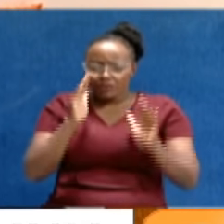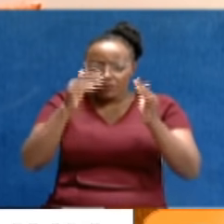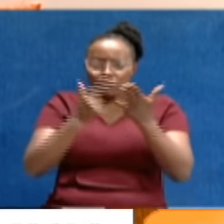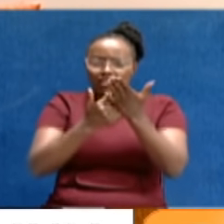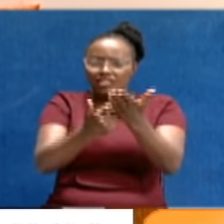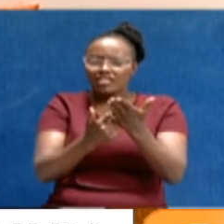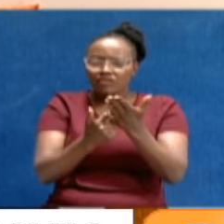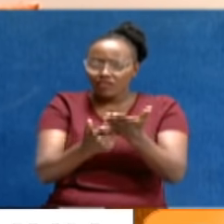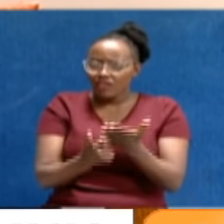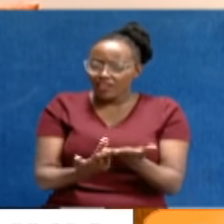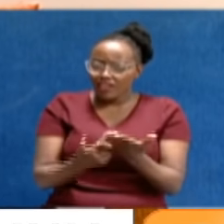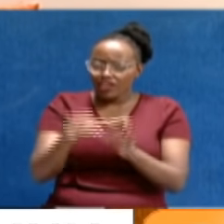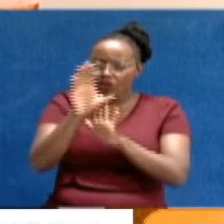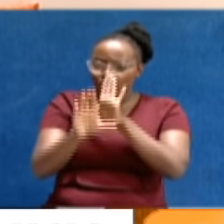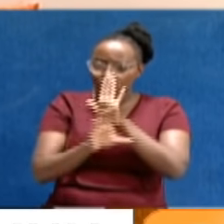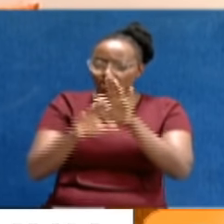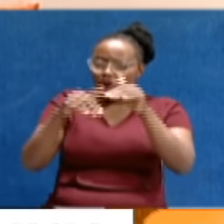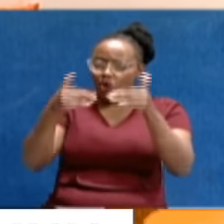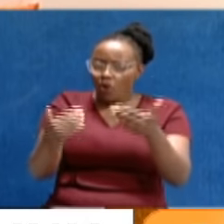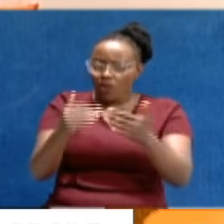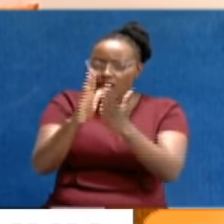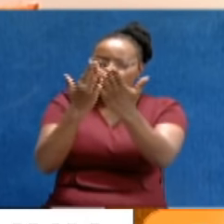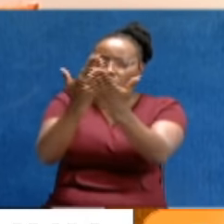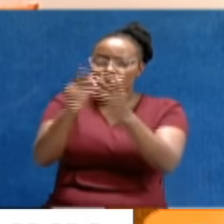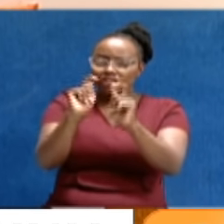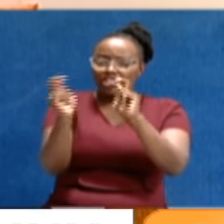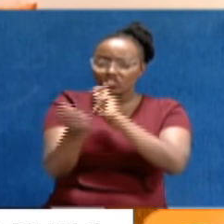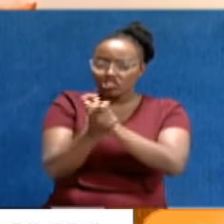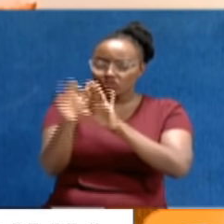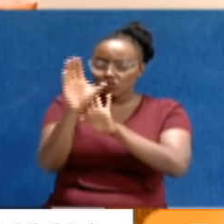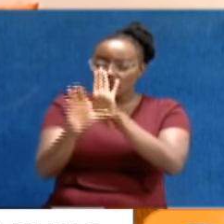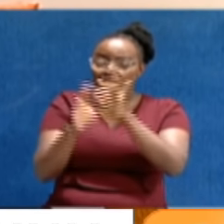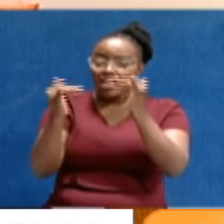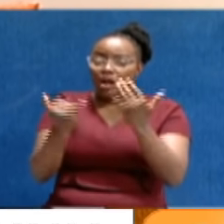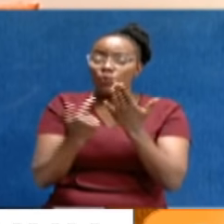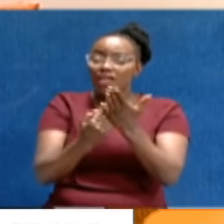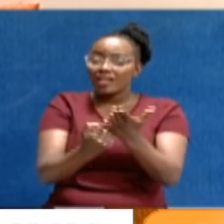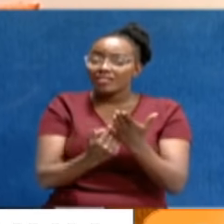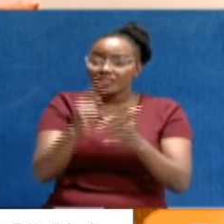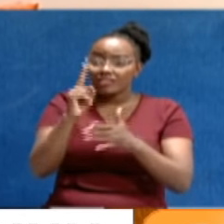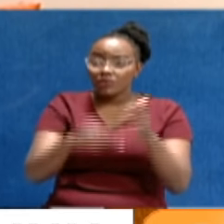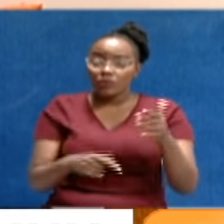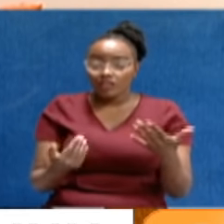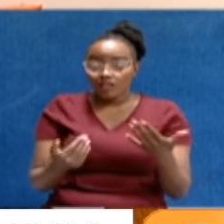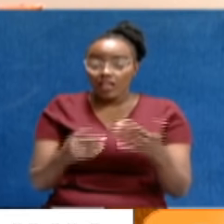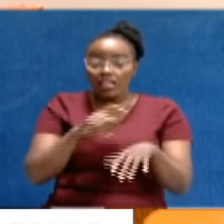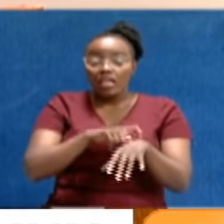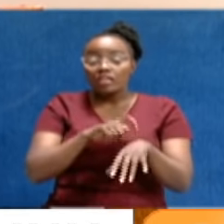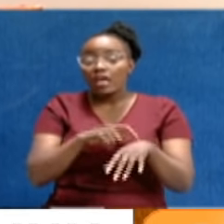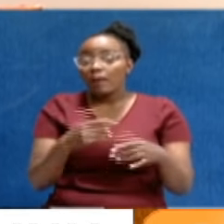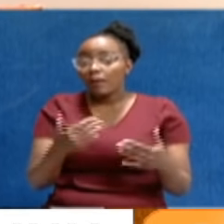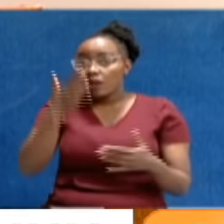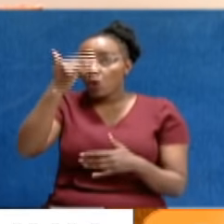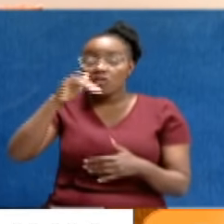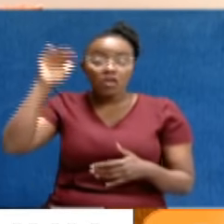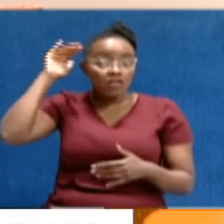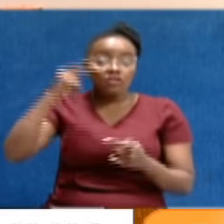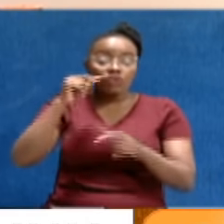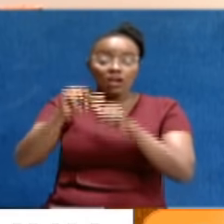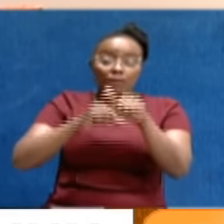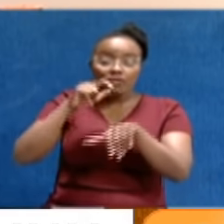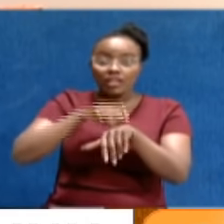from discussing the constitution or the proposed amendments. We are now discussing the timing, because you'll hear her